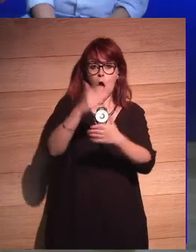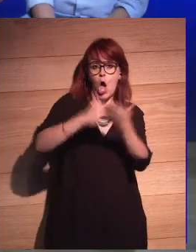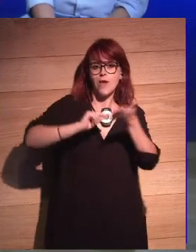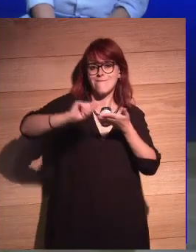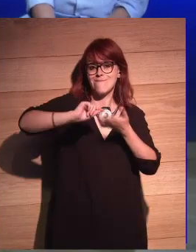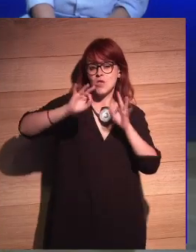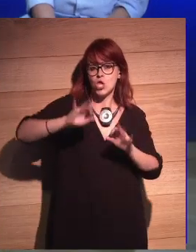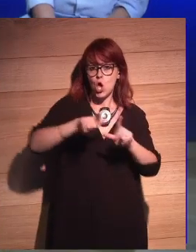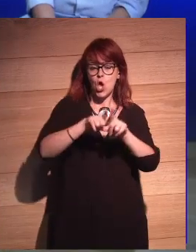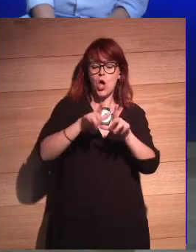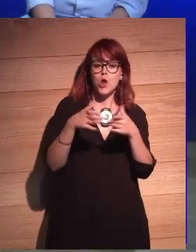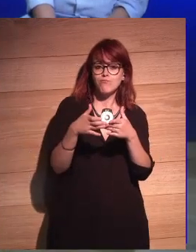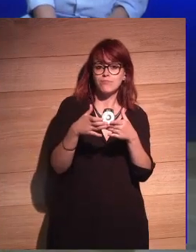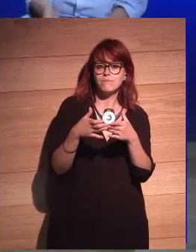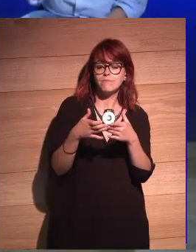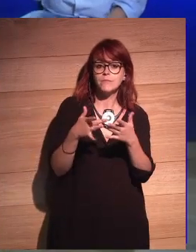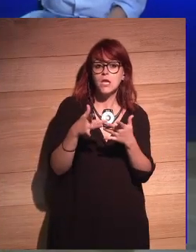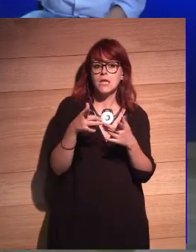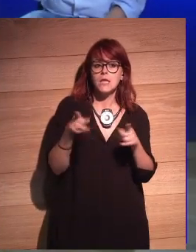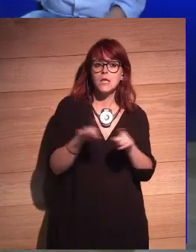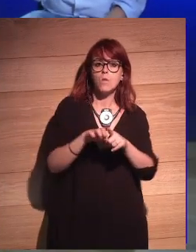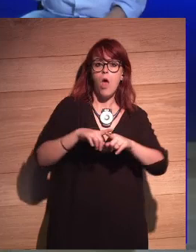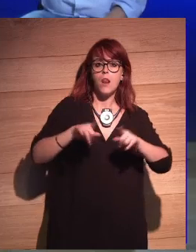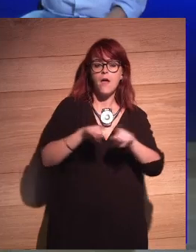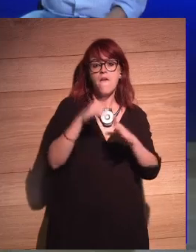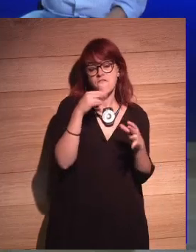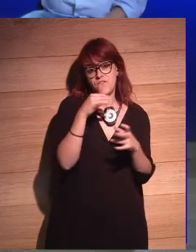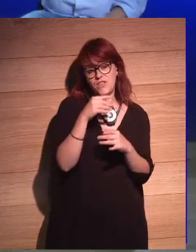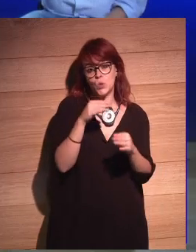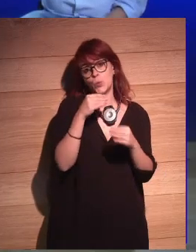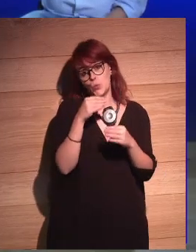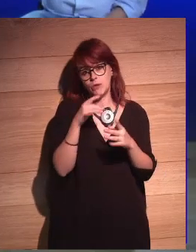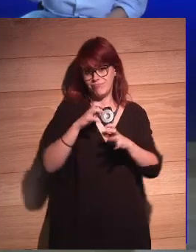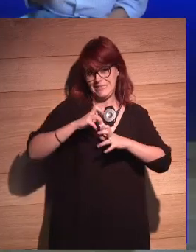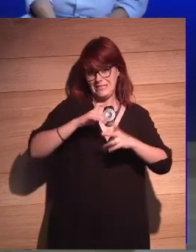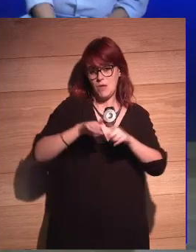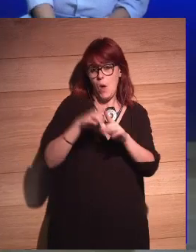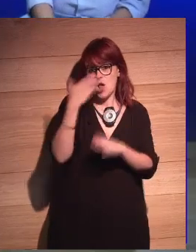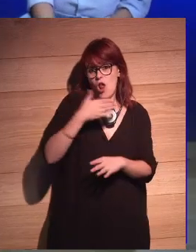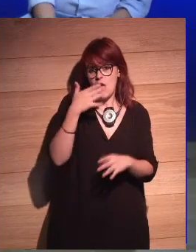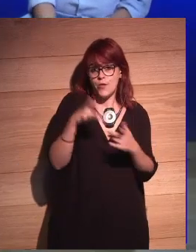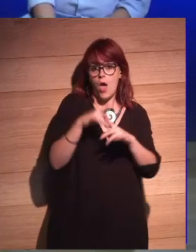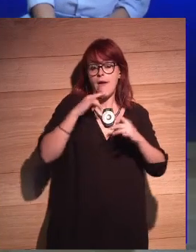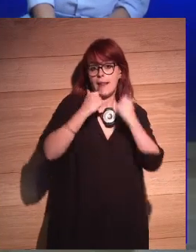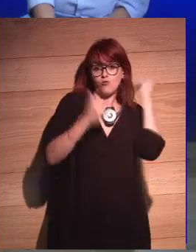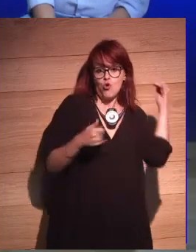was a script of a music piece, and they were playing with